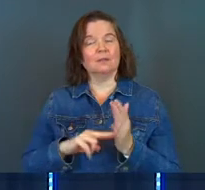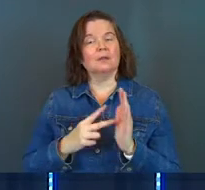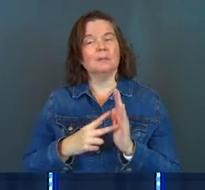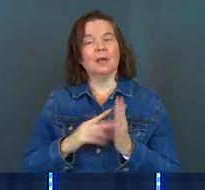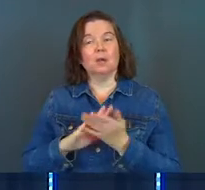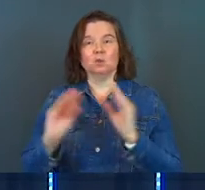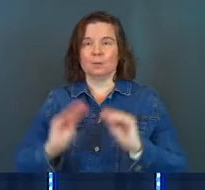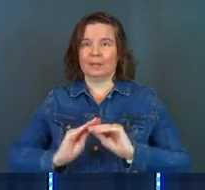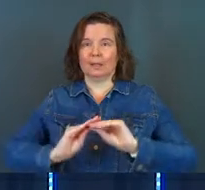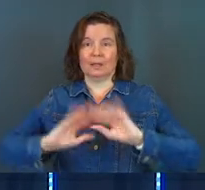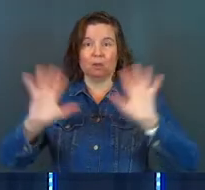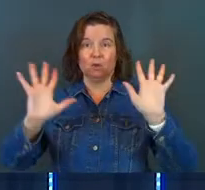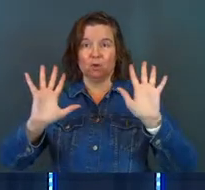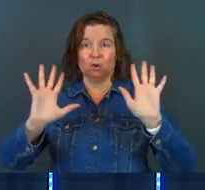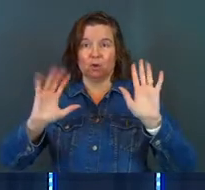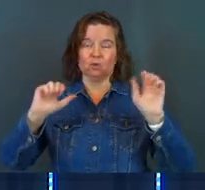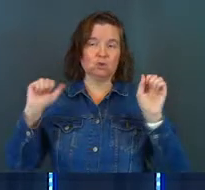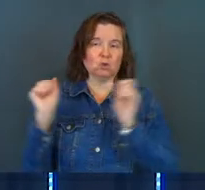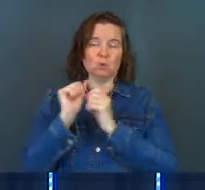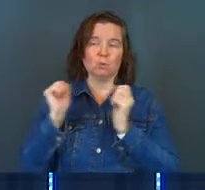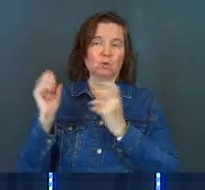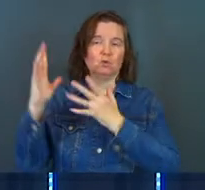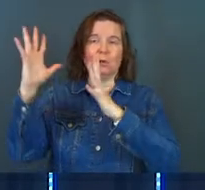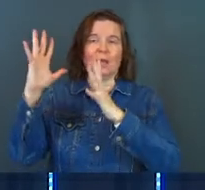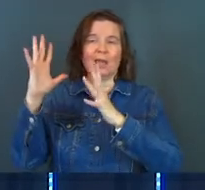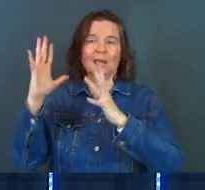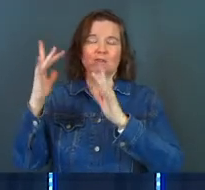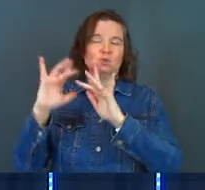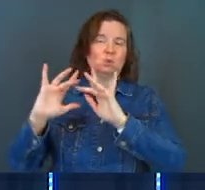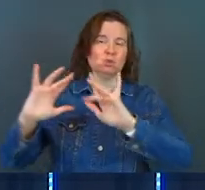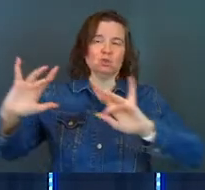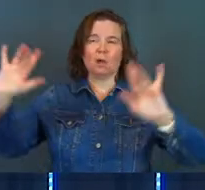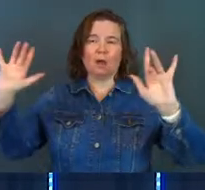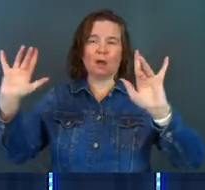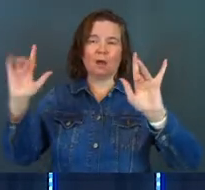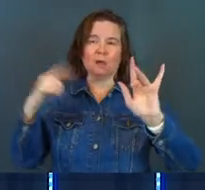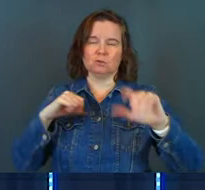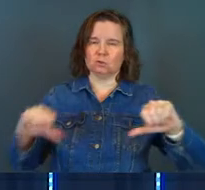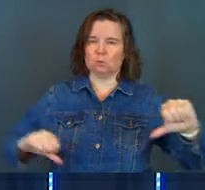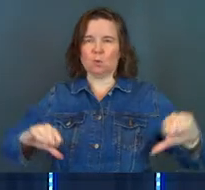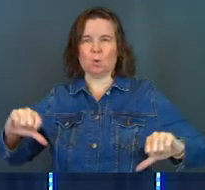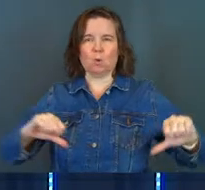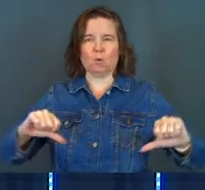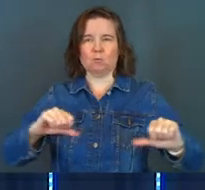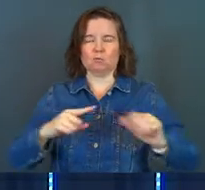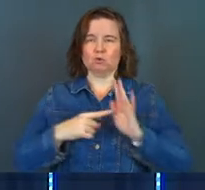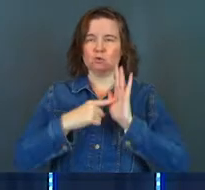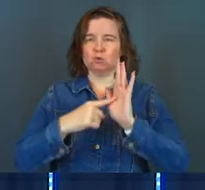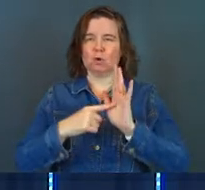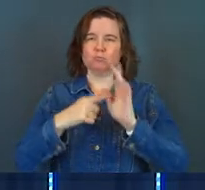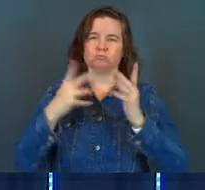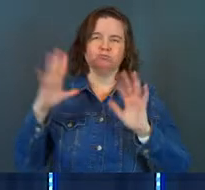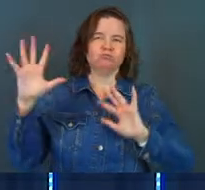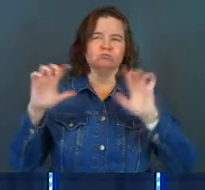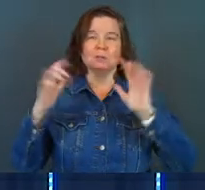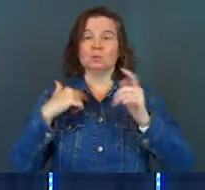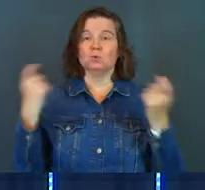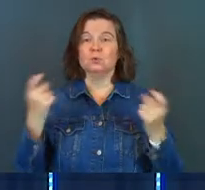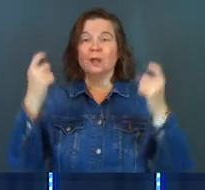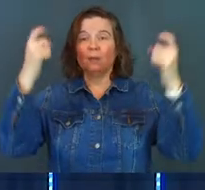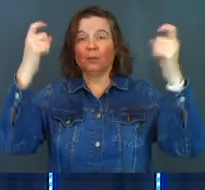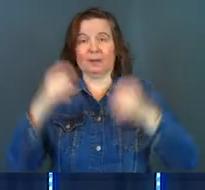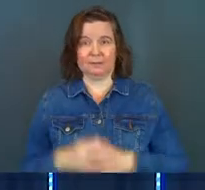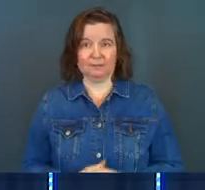to be clear, to praise, to shine, to boast, to show, to rave, and to